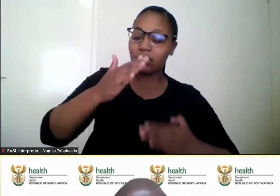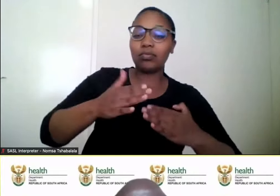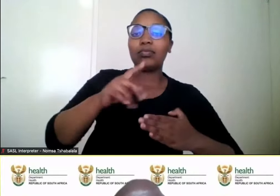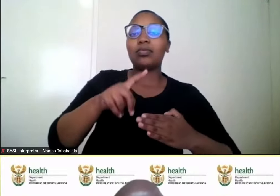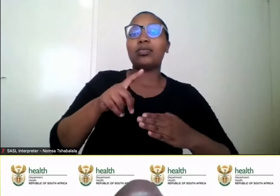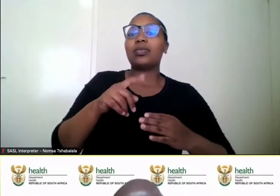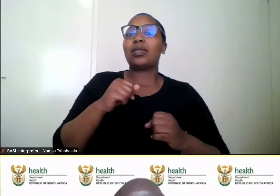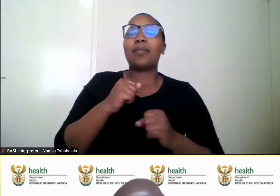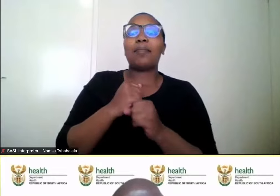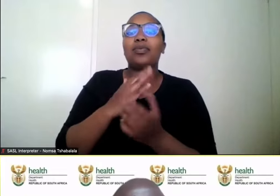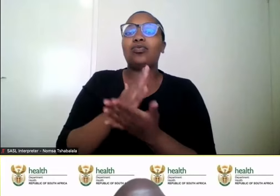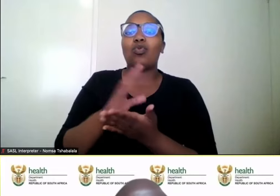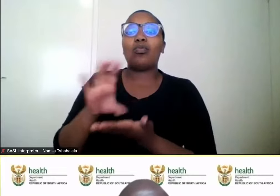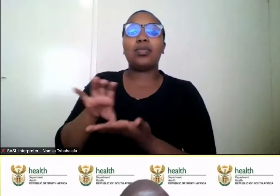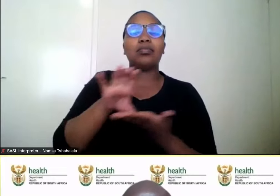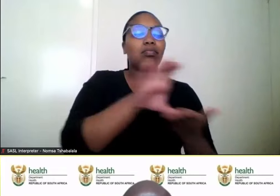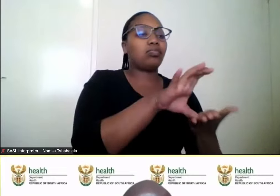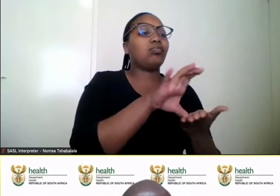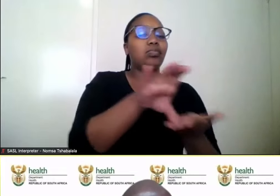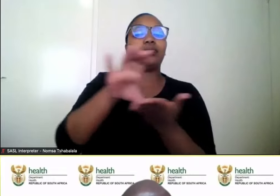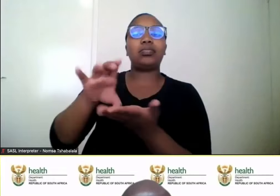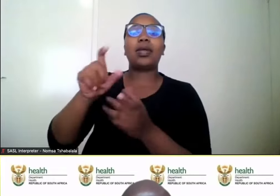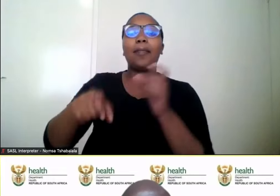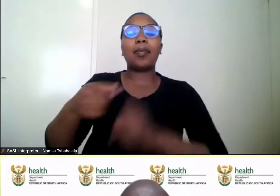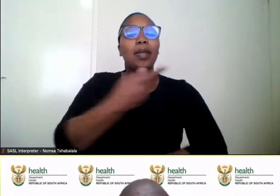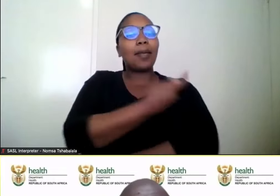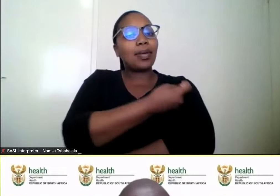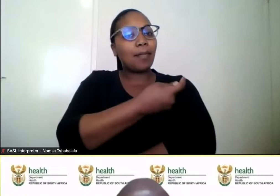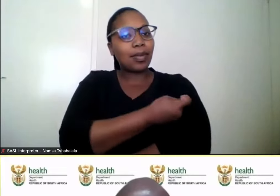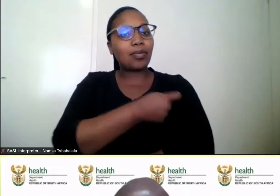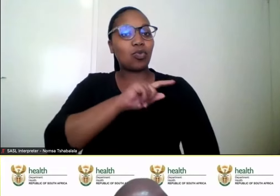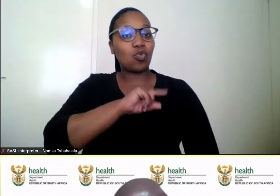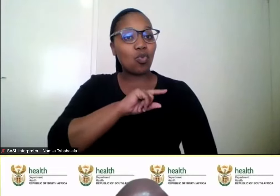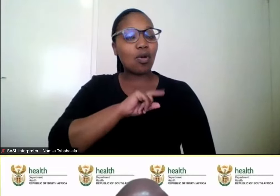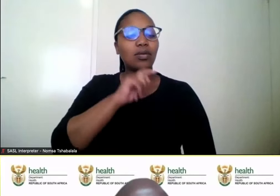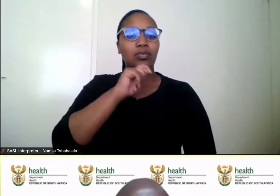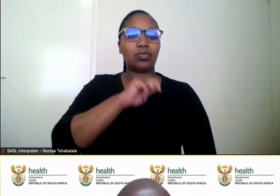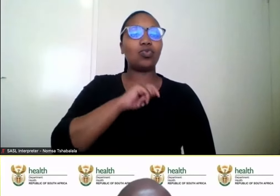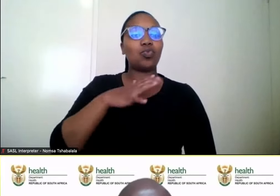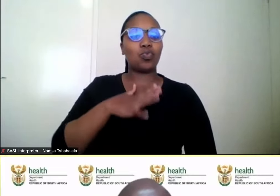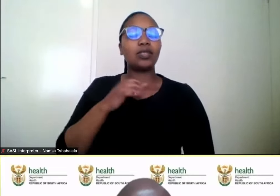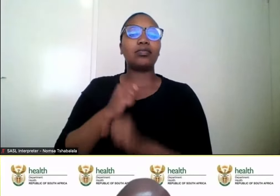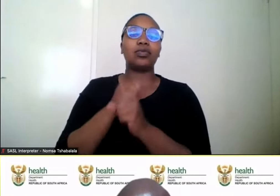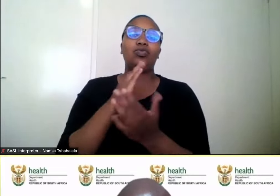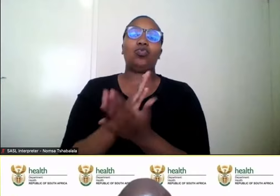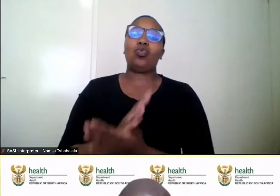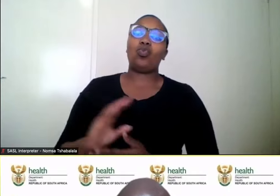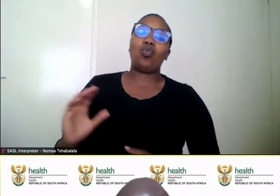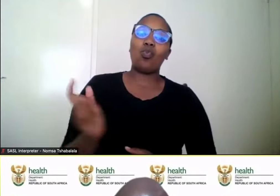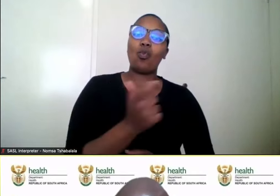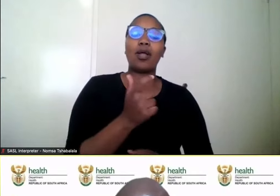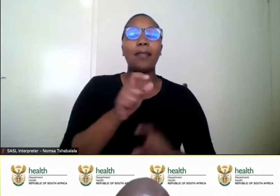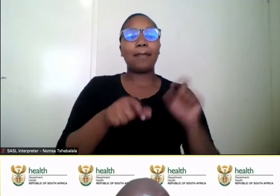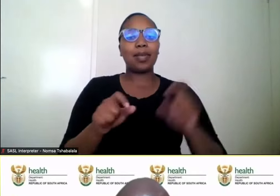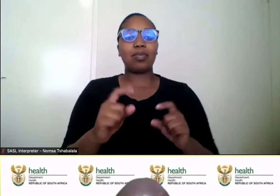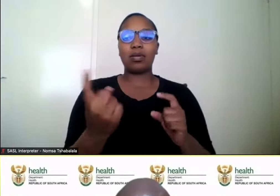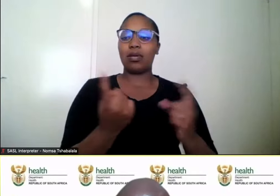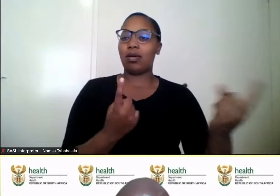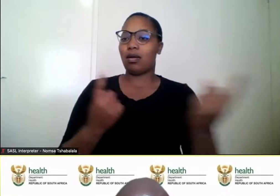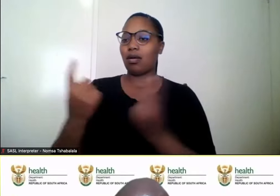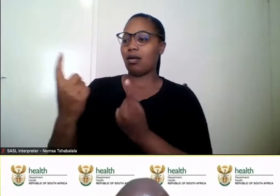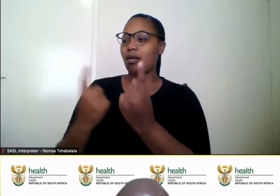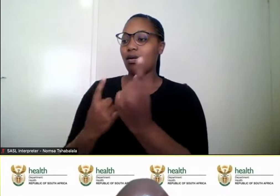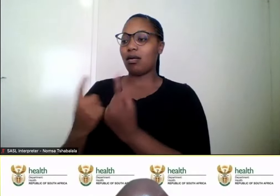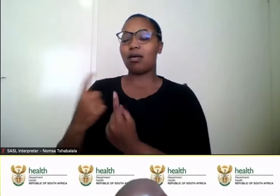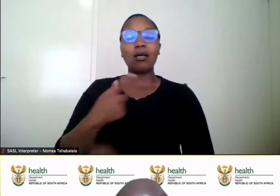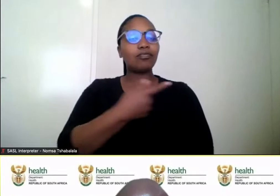get rid of any of those which we have ordered. We want to make sure that as more people come forward, nobody should be denied the opportunity for